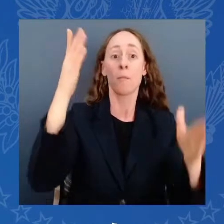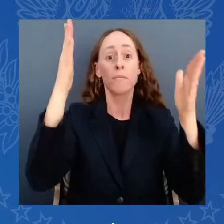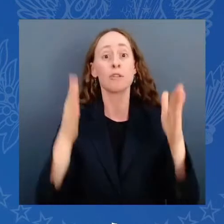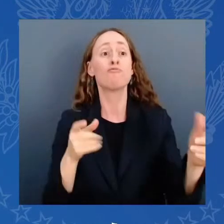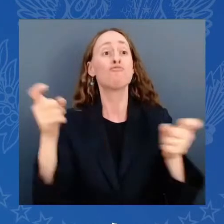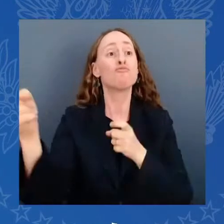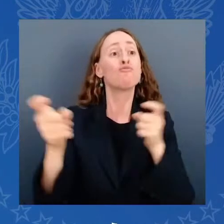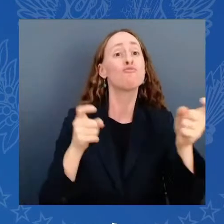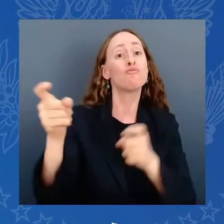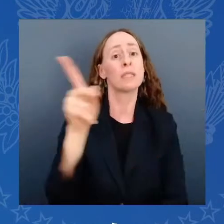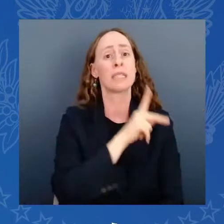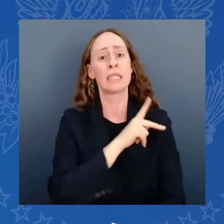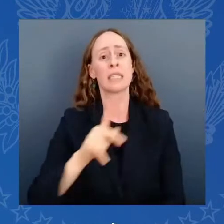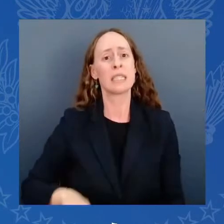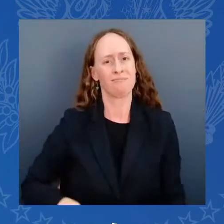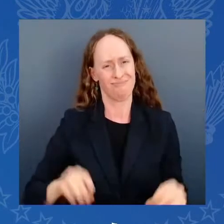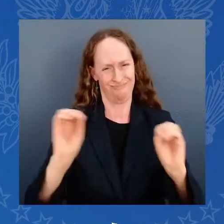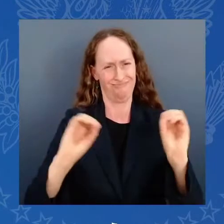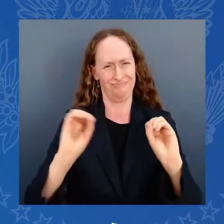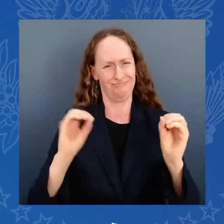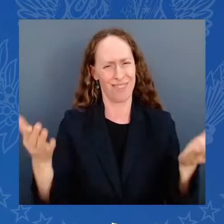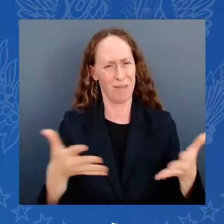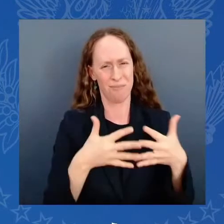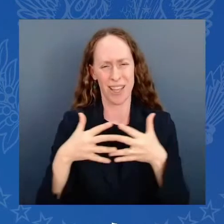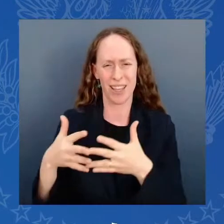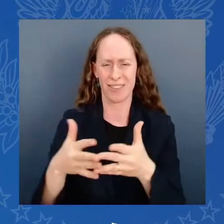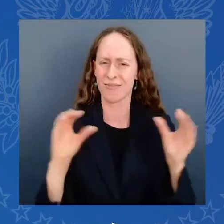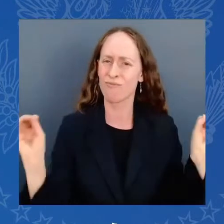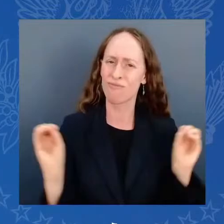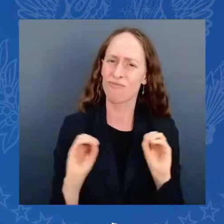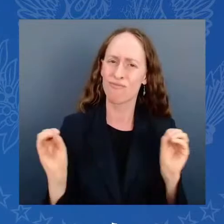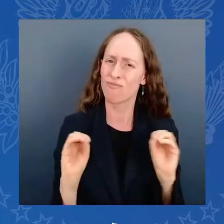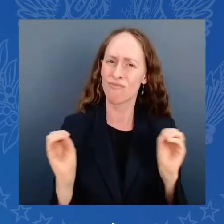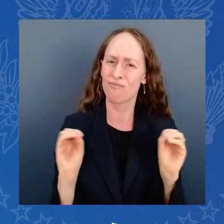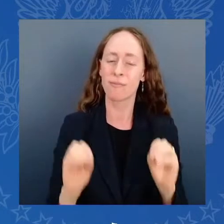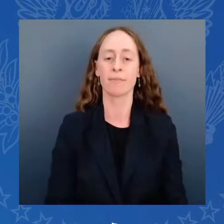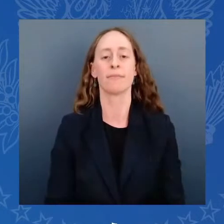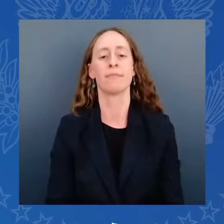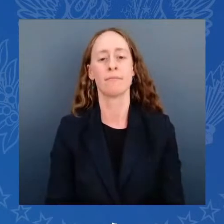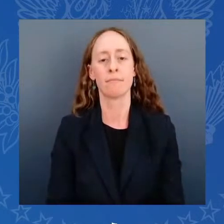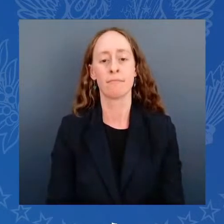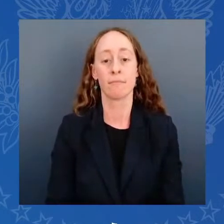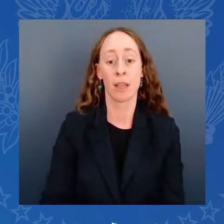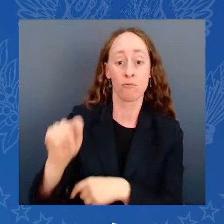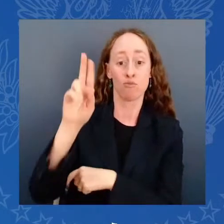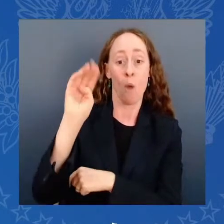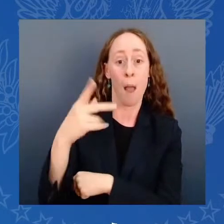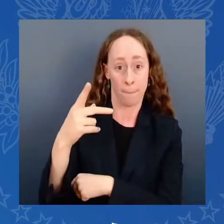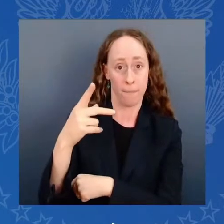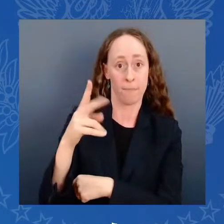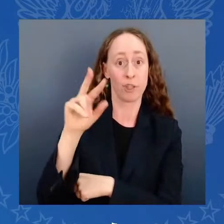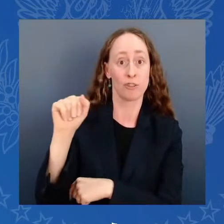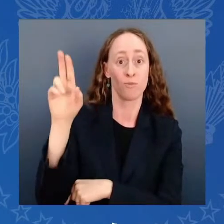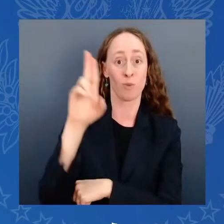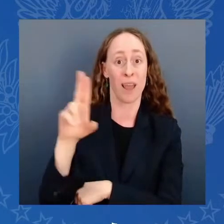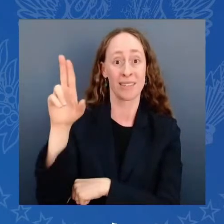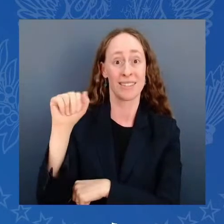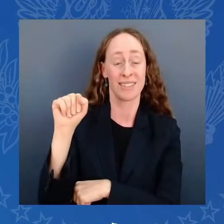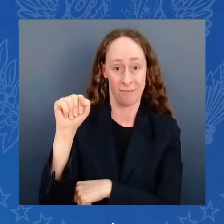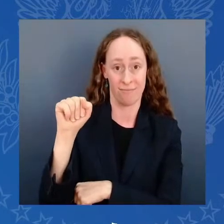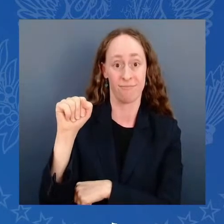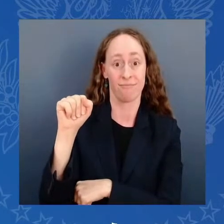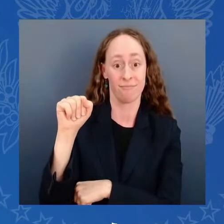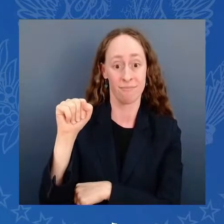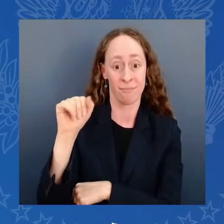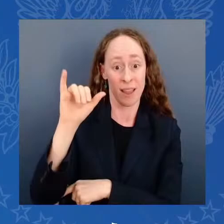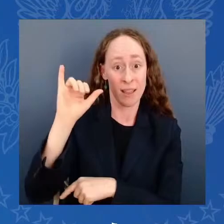The decision can be boiled down to the title of one case, Trump versus the United States. The court